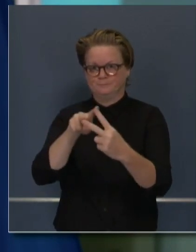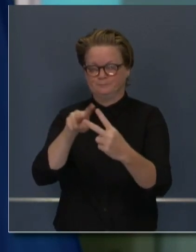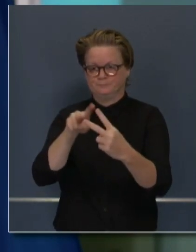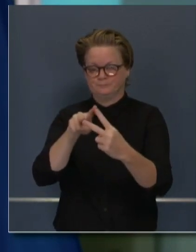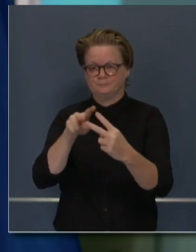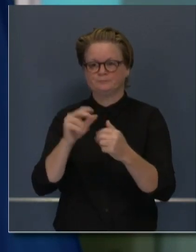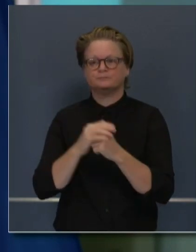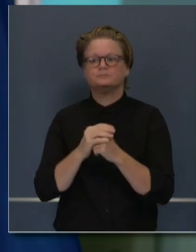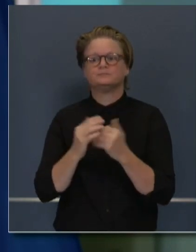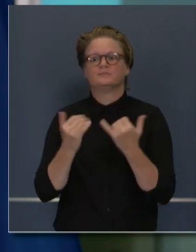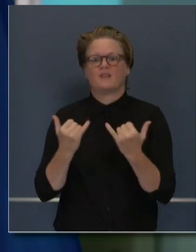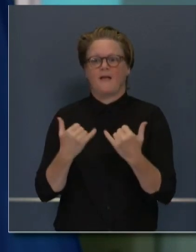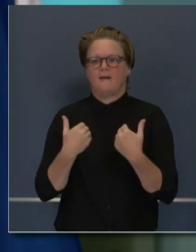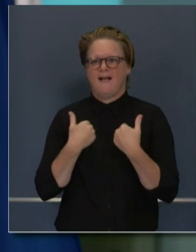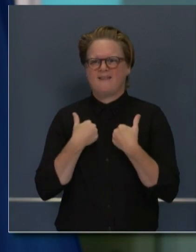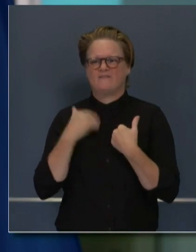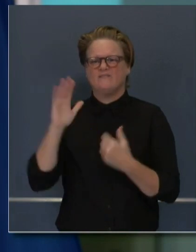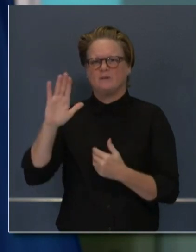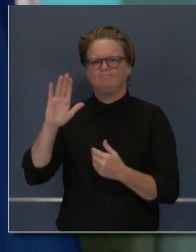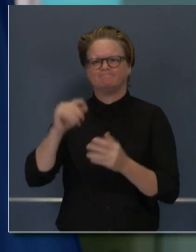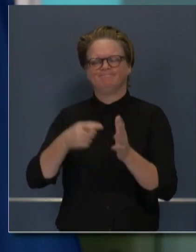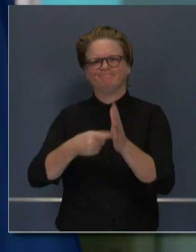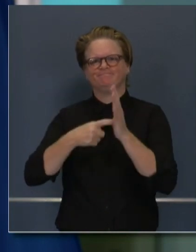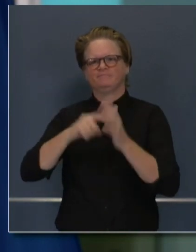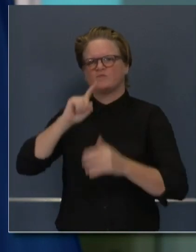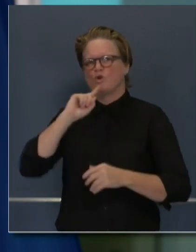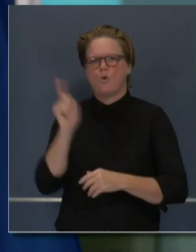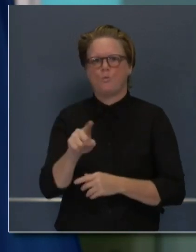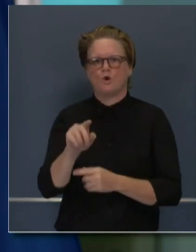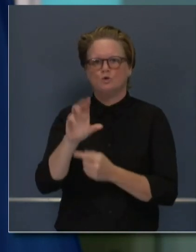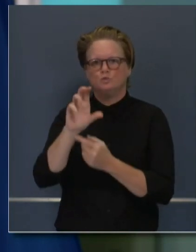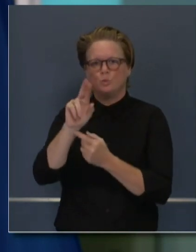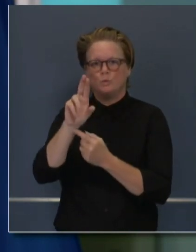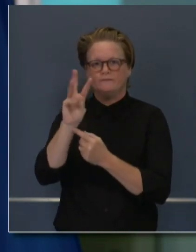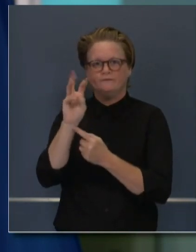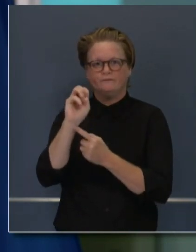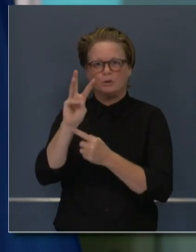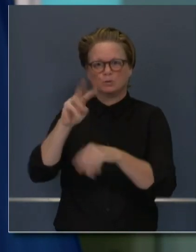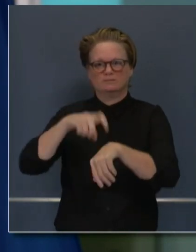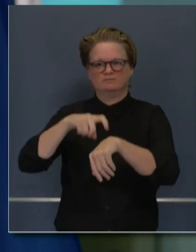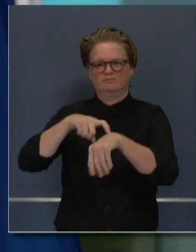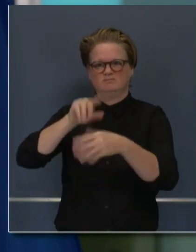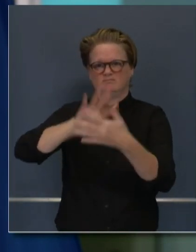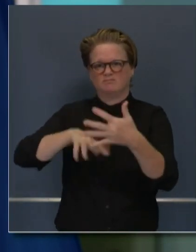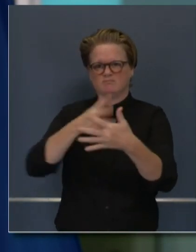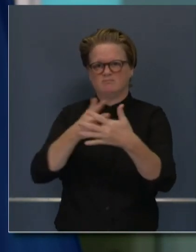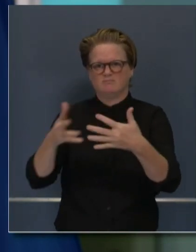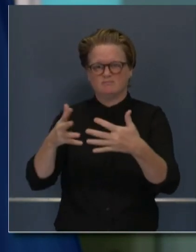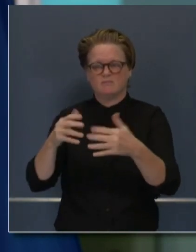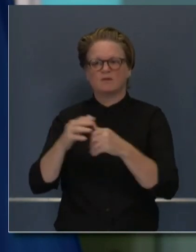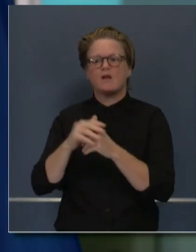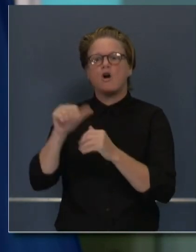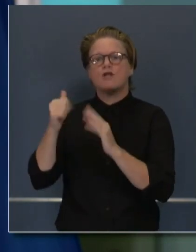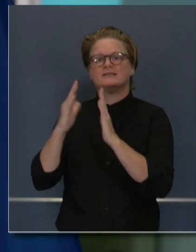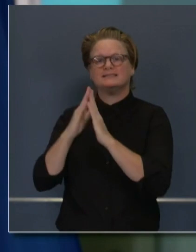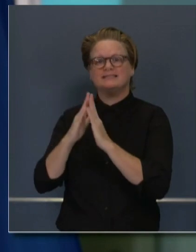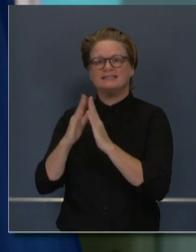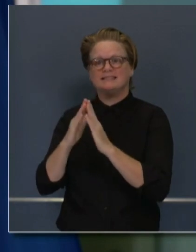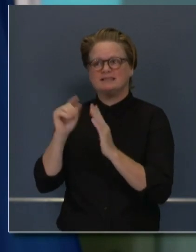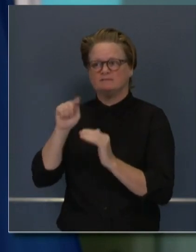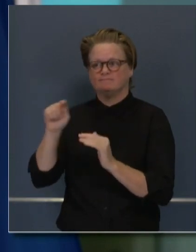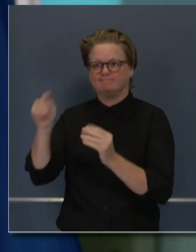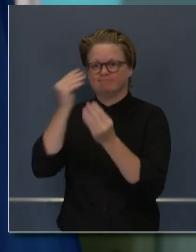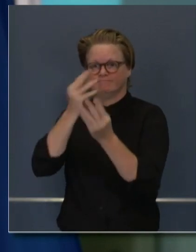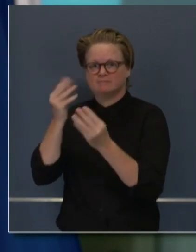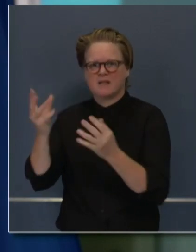cities, large and small, all across the country, that also are promoting certain kinds of curfews. All of that's being assessed.